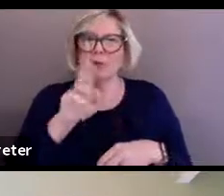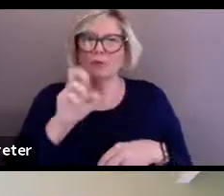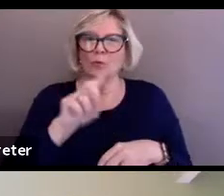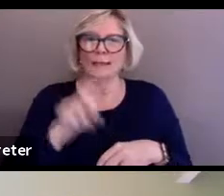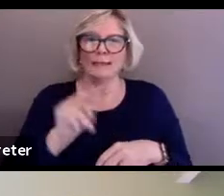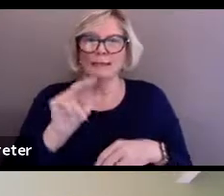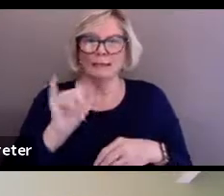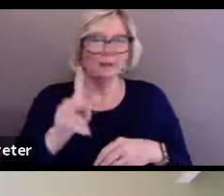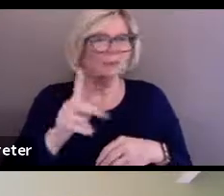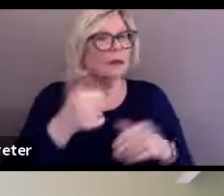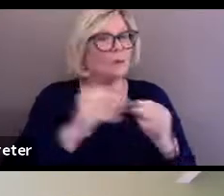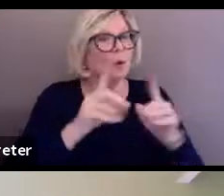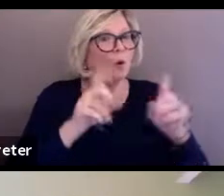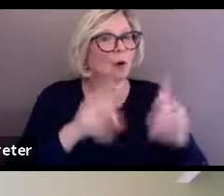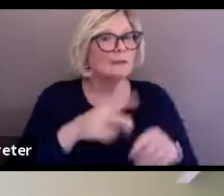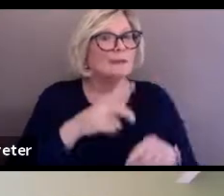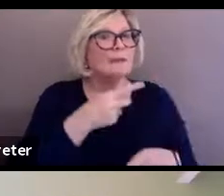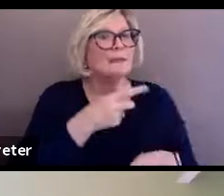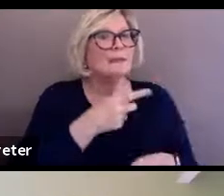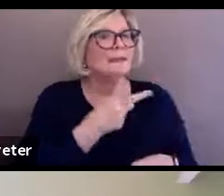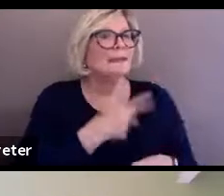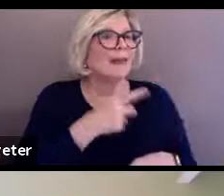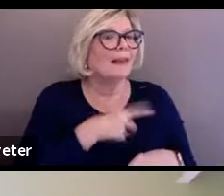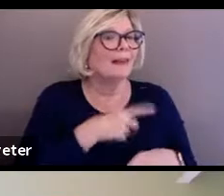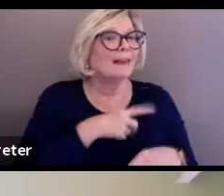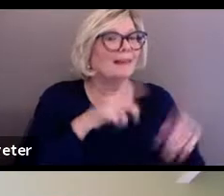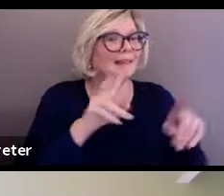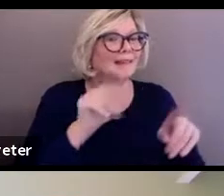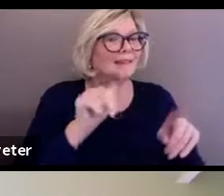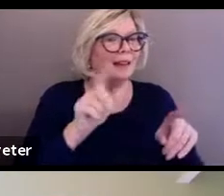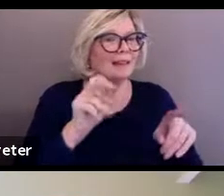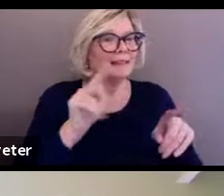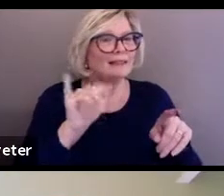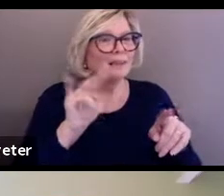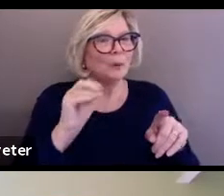additional questions? Delegate Valentino Smith, I imagine you have a follow-up.